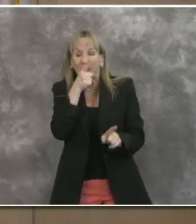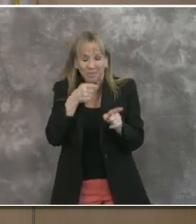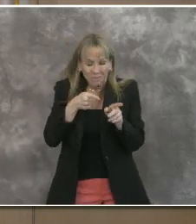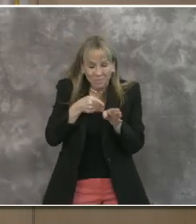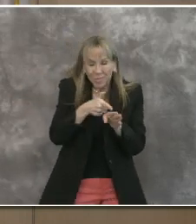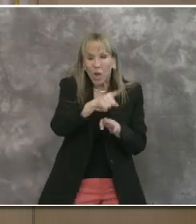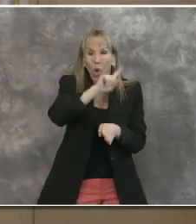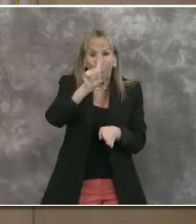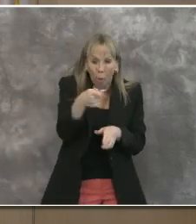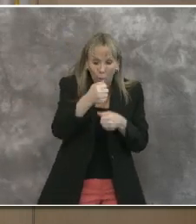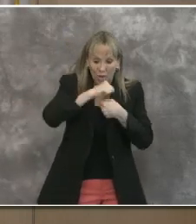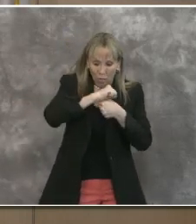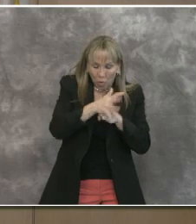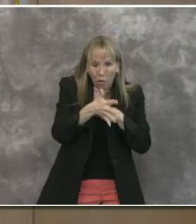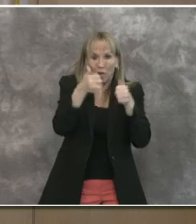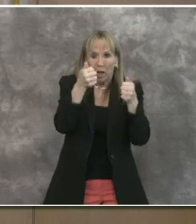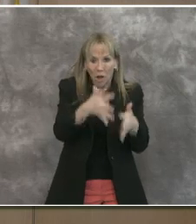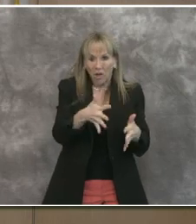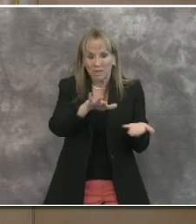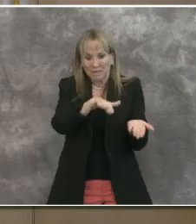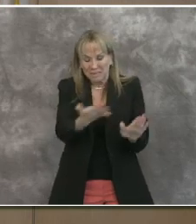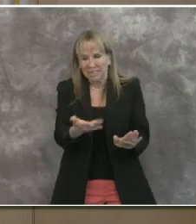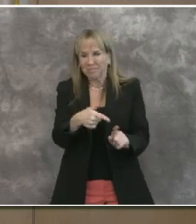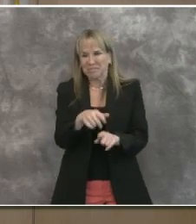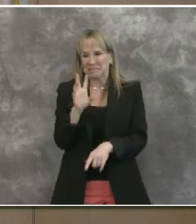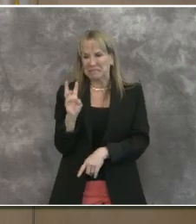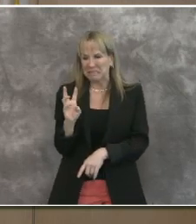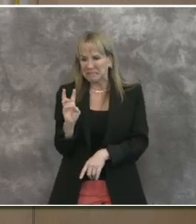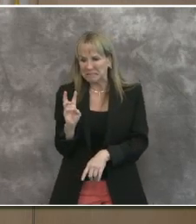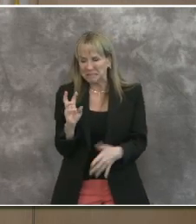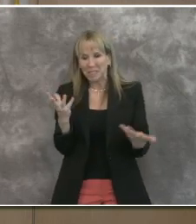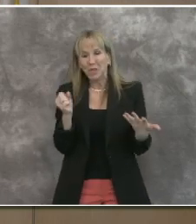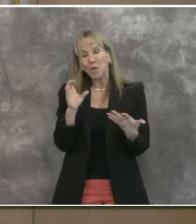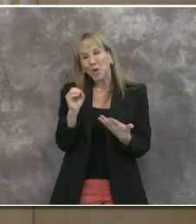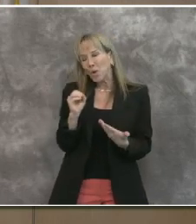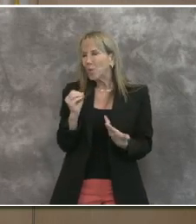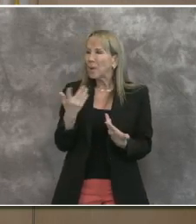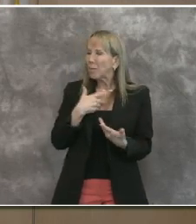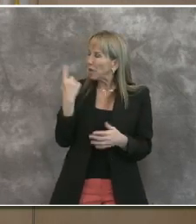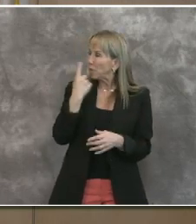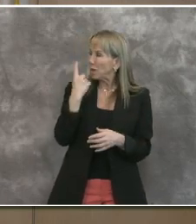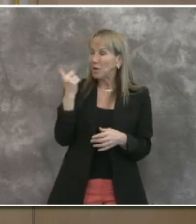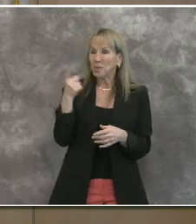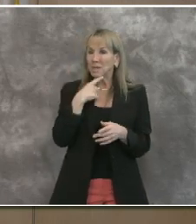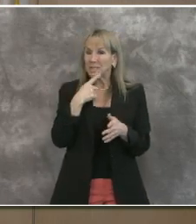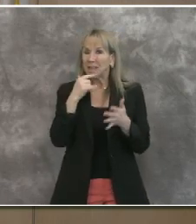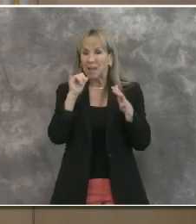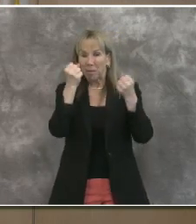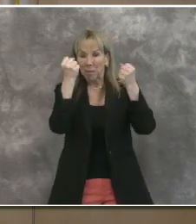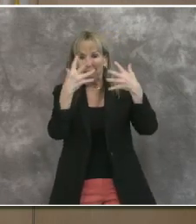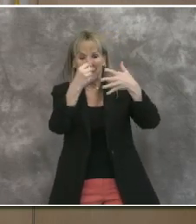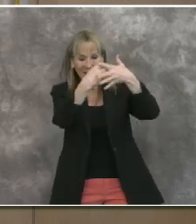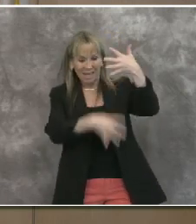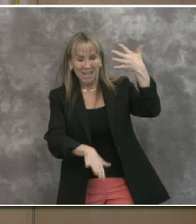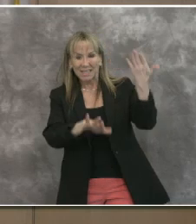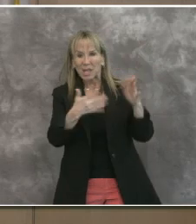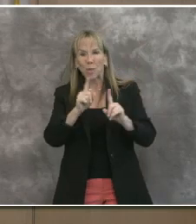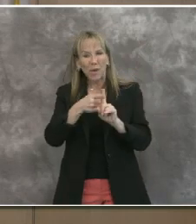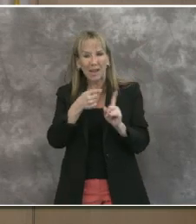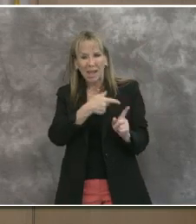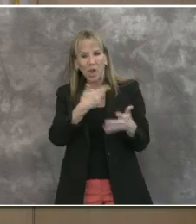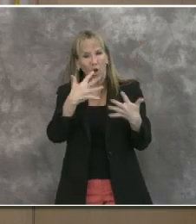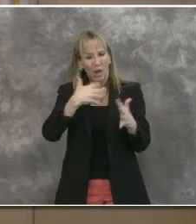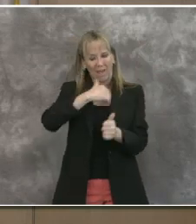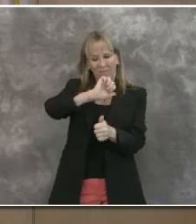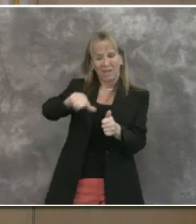there any reason to think that the deaths associated with COVID where there's a medical condition,